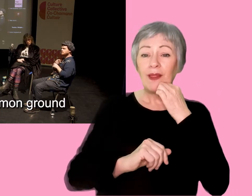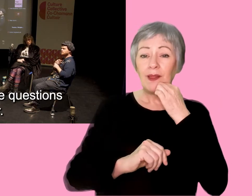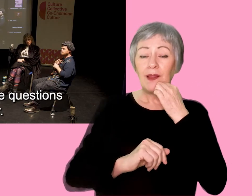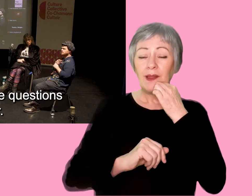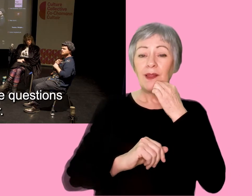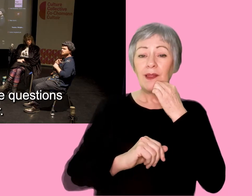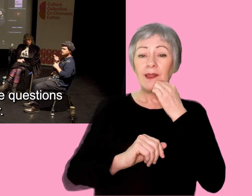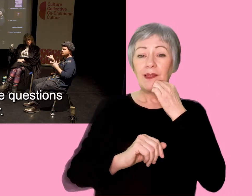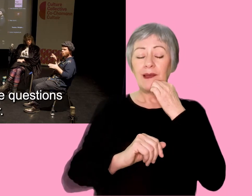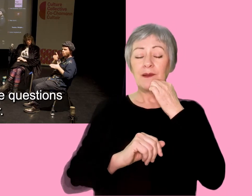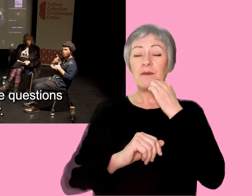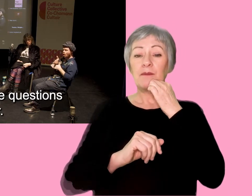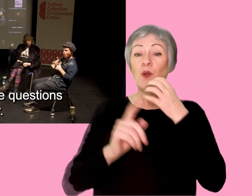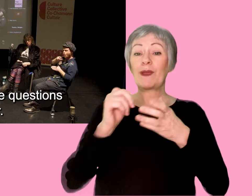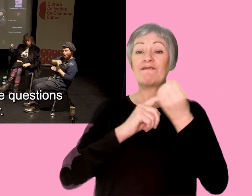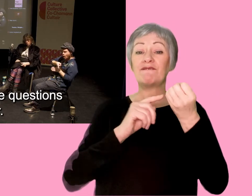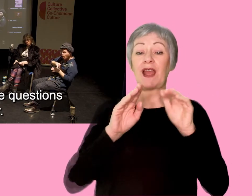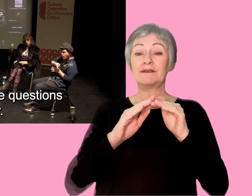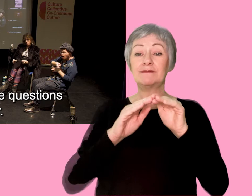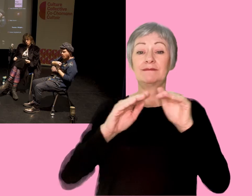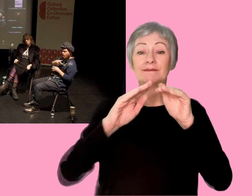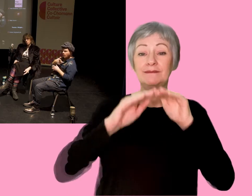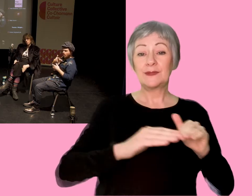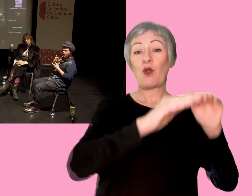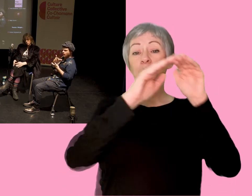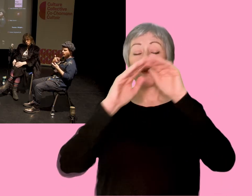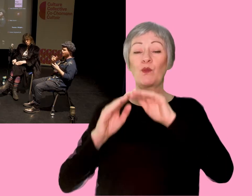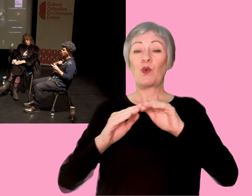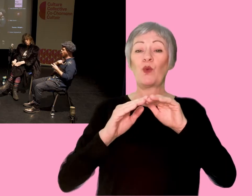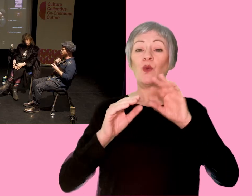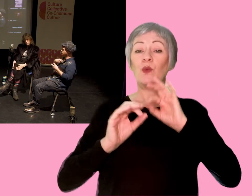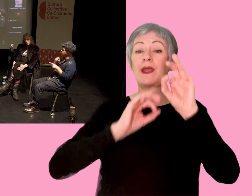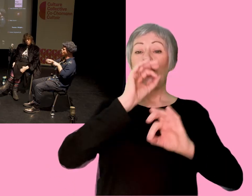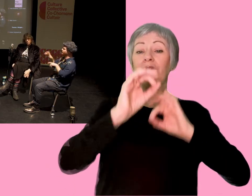common ground when we actually ask the questions of one another.